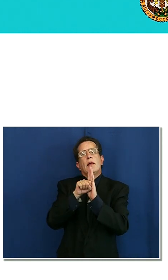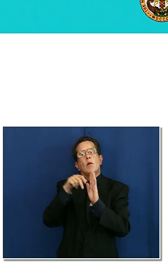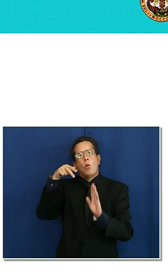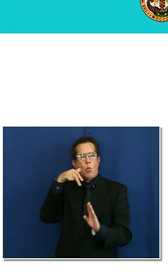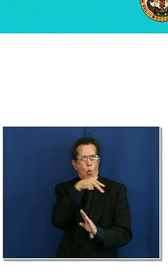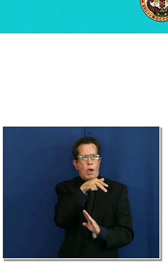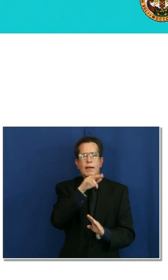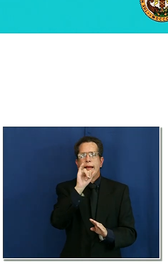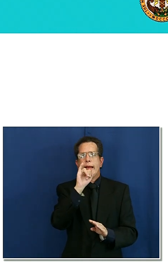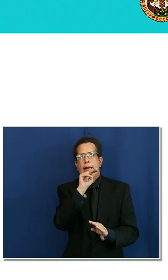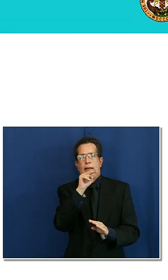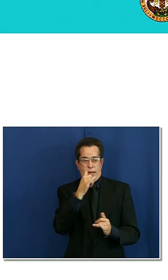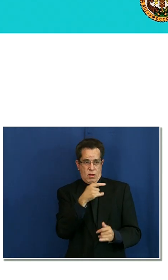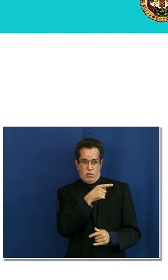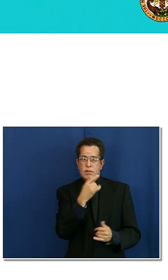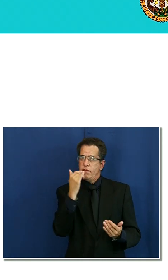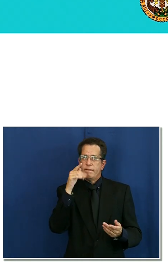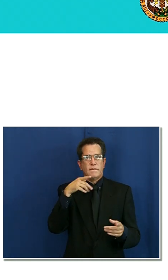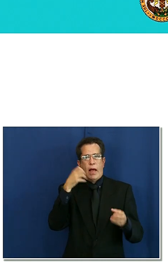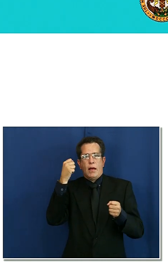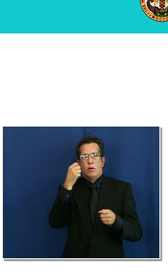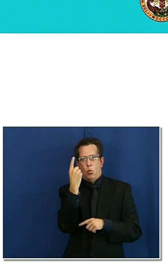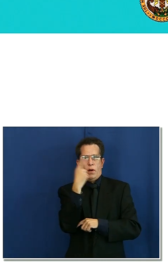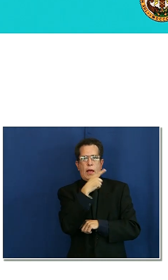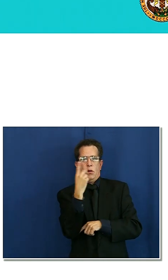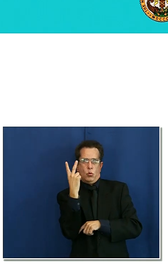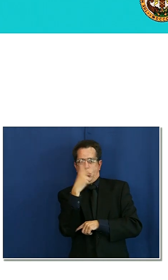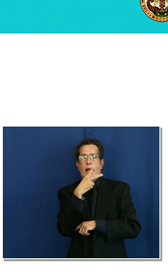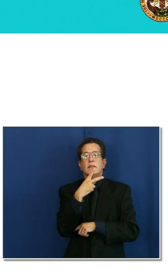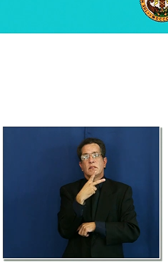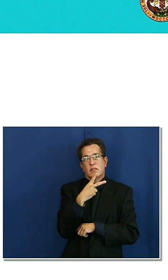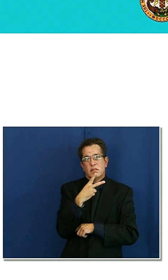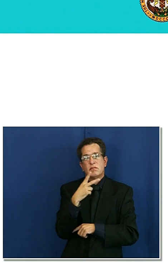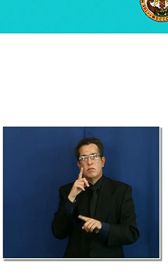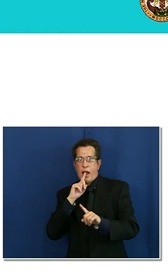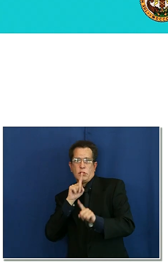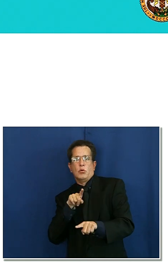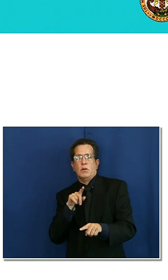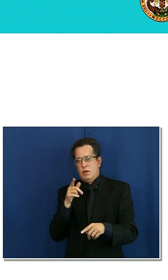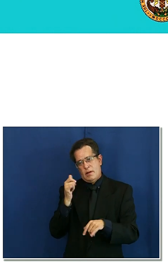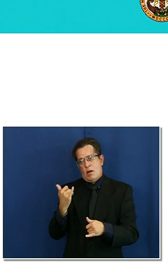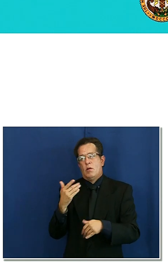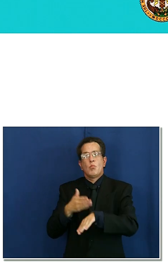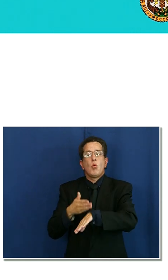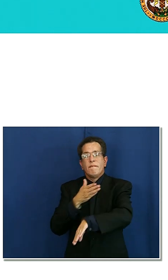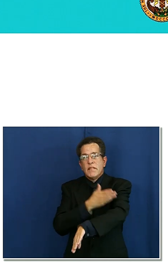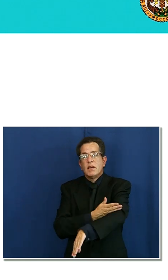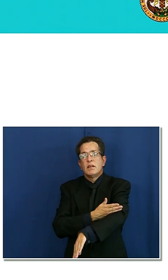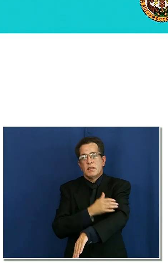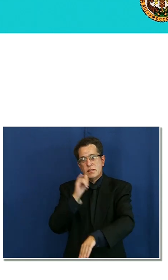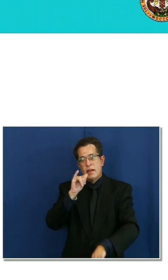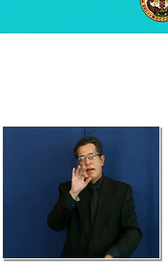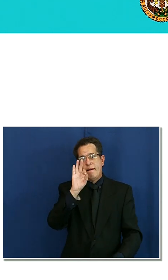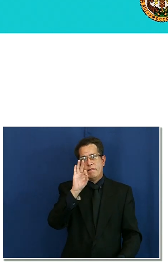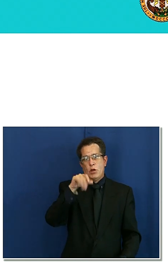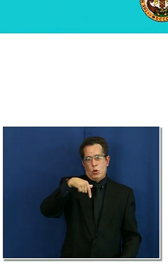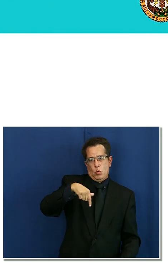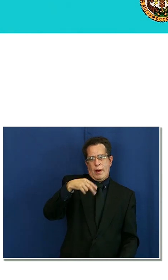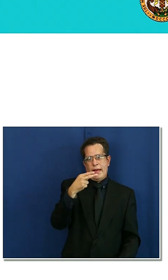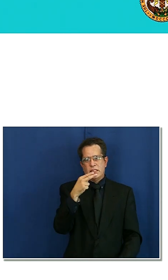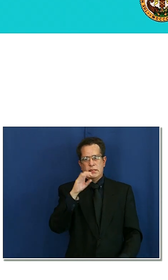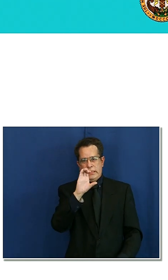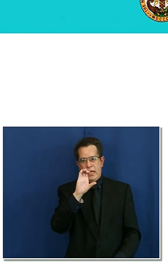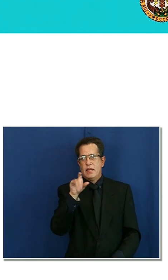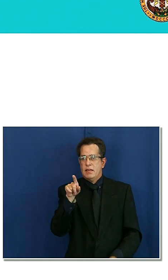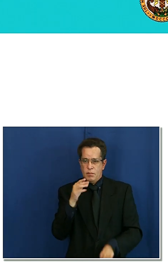get tested lab. They're now down to 1 to 2 days. That is a significant improvement. FQHC clinics continue to do well at 1 to 2